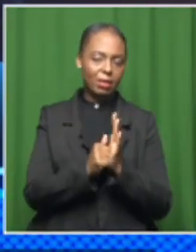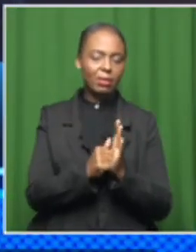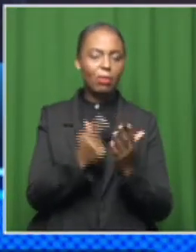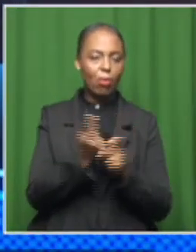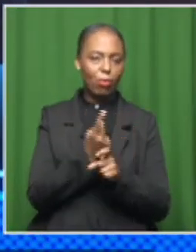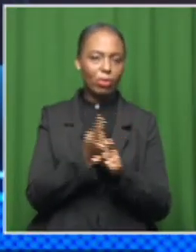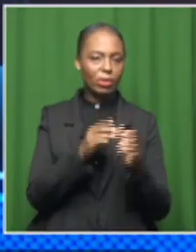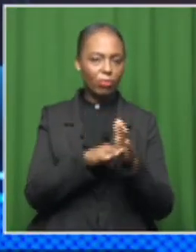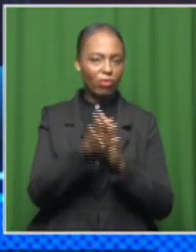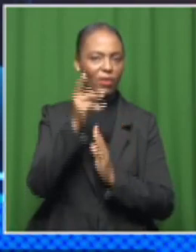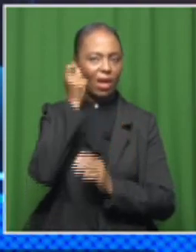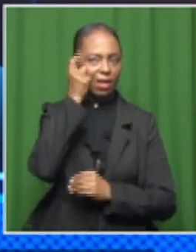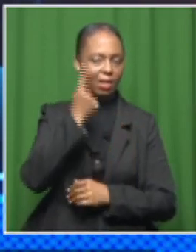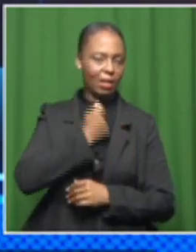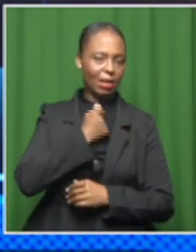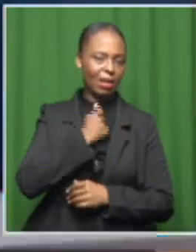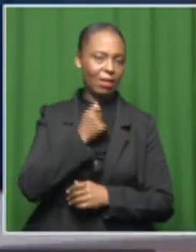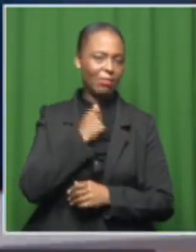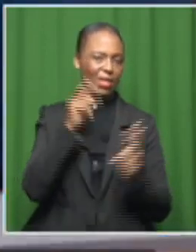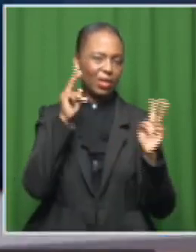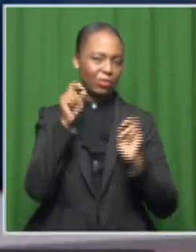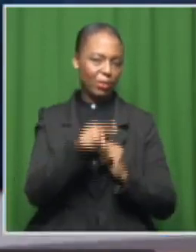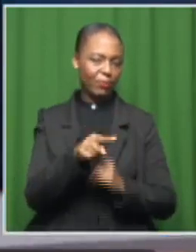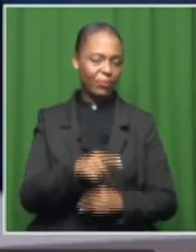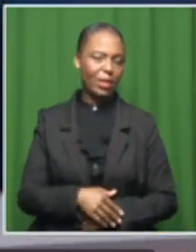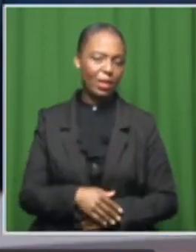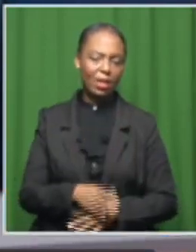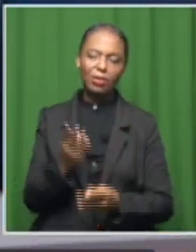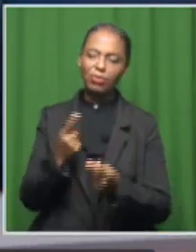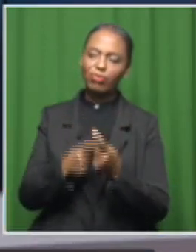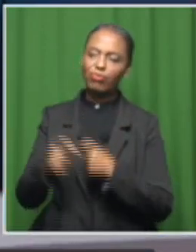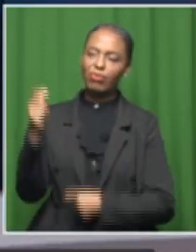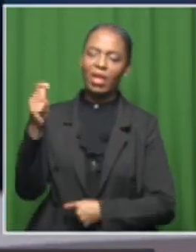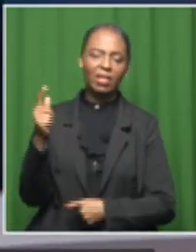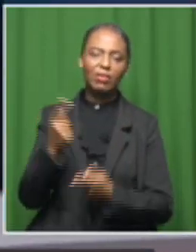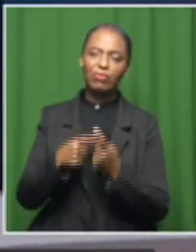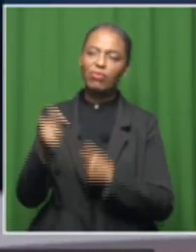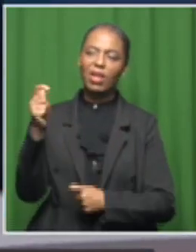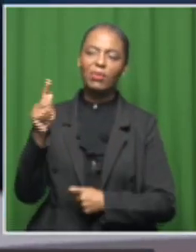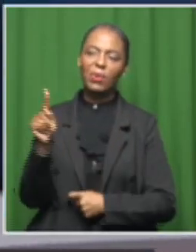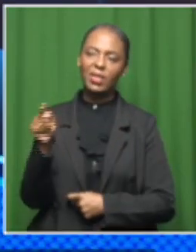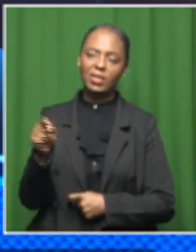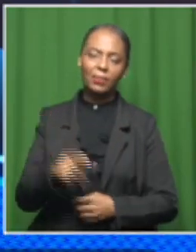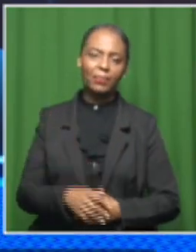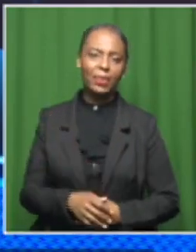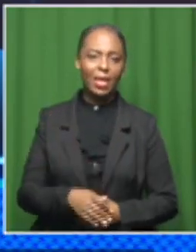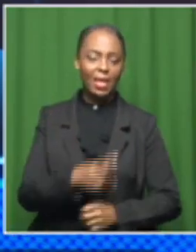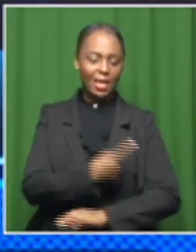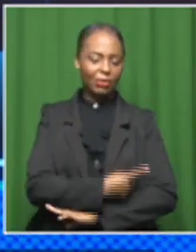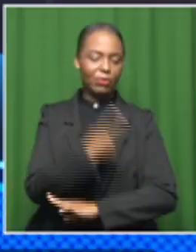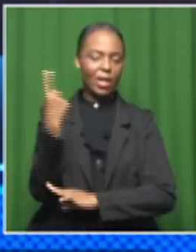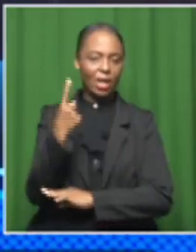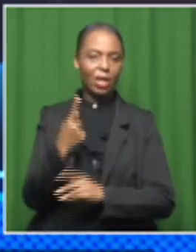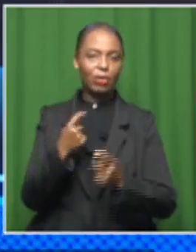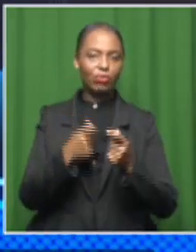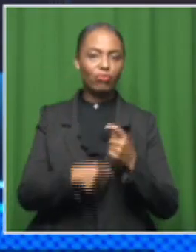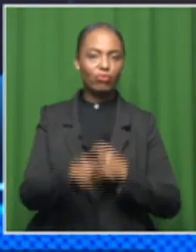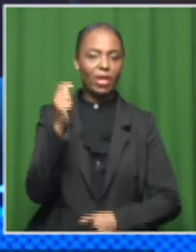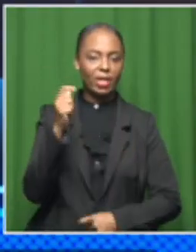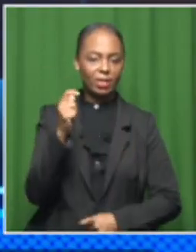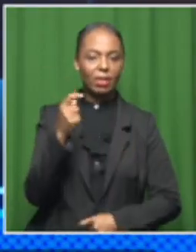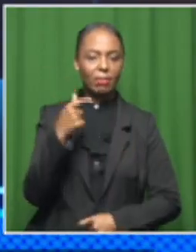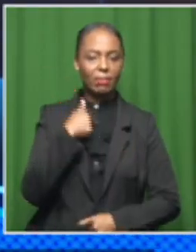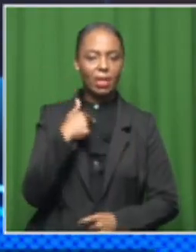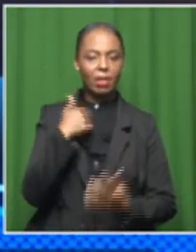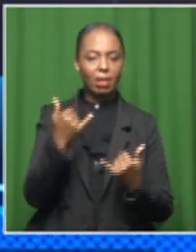my understanding in that regard. Tell us, what do you trade and how do you trade? What's your strategy? Okay, so I'm a day trader. I look to catch little